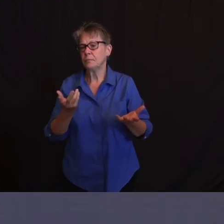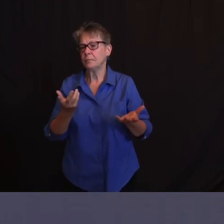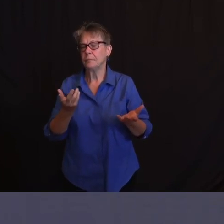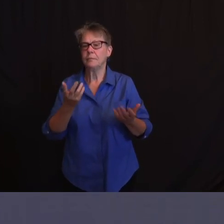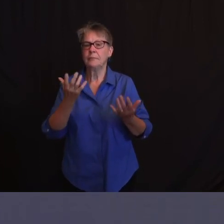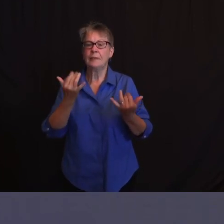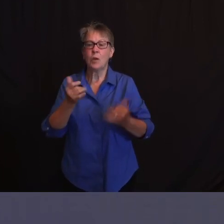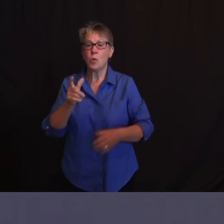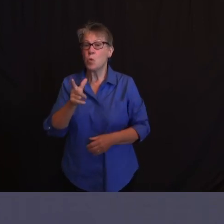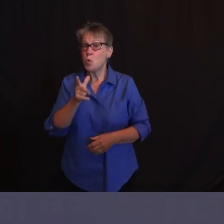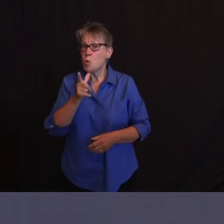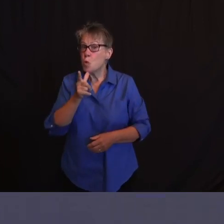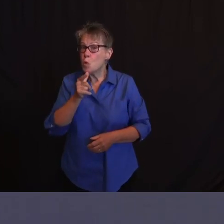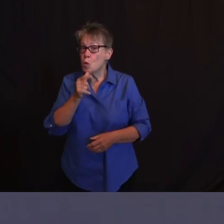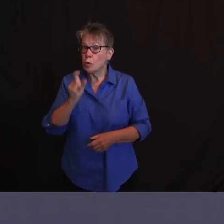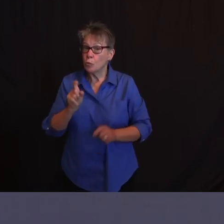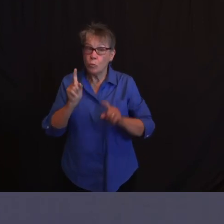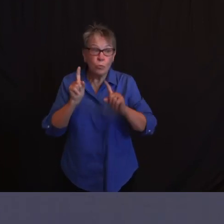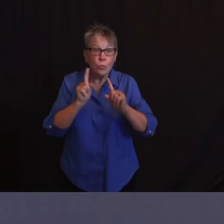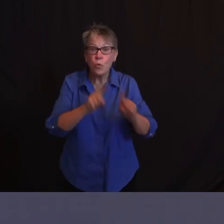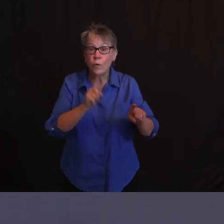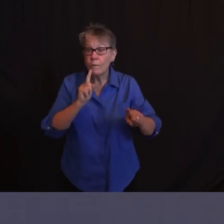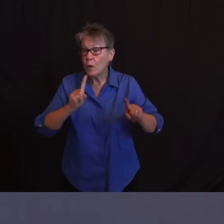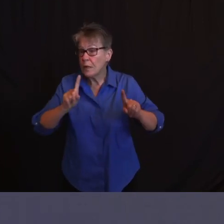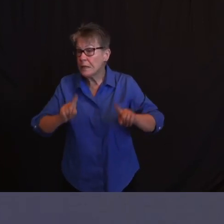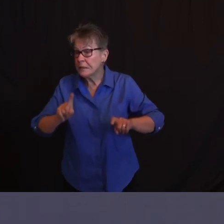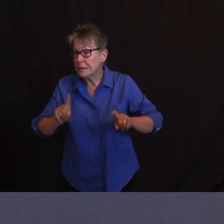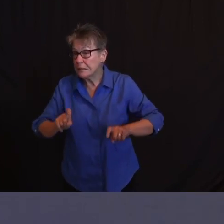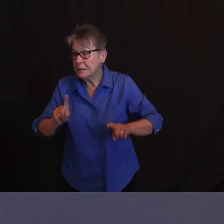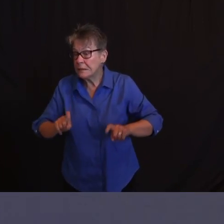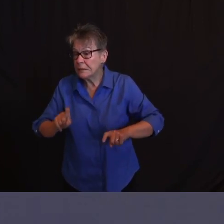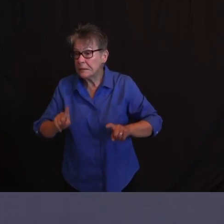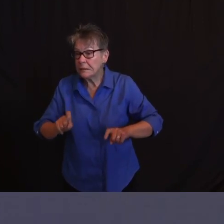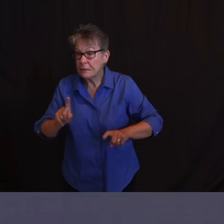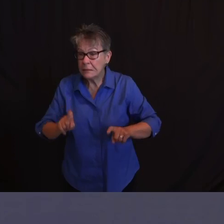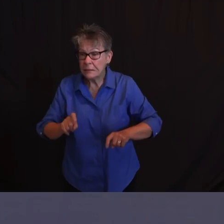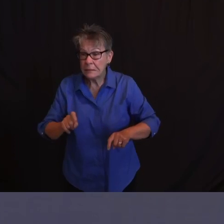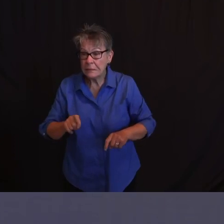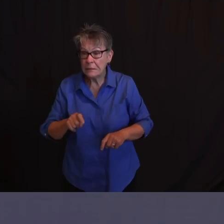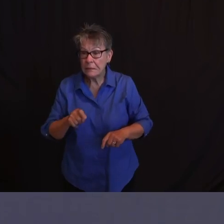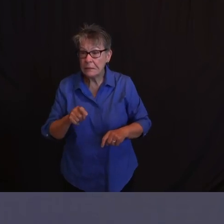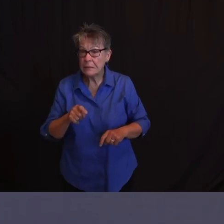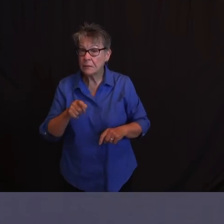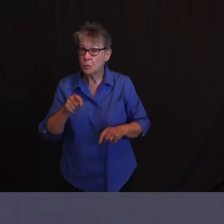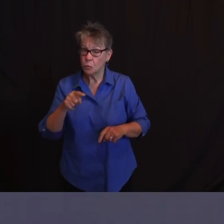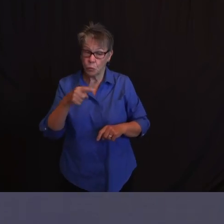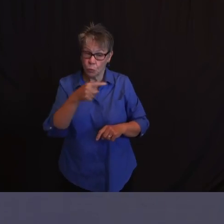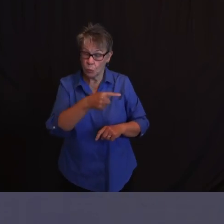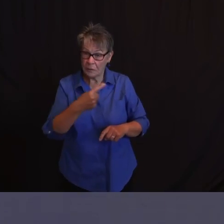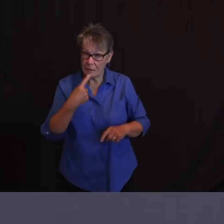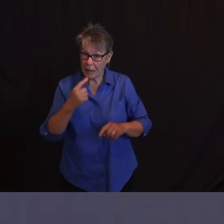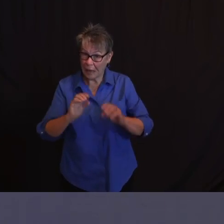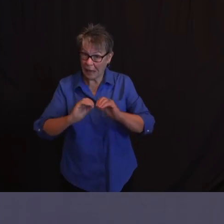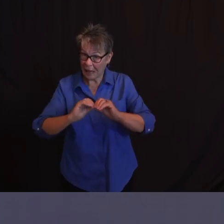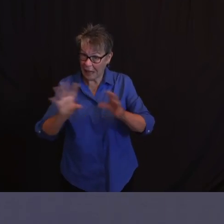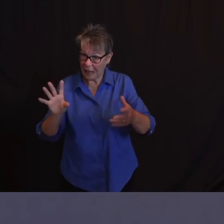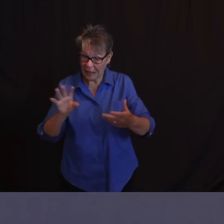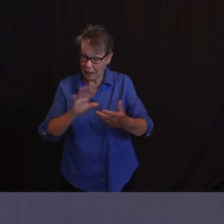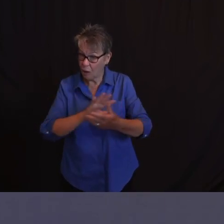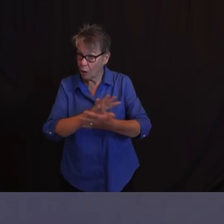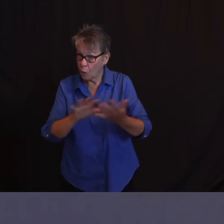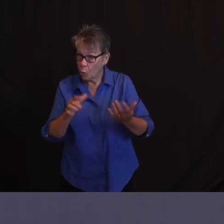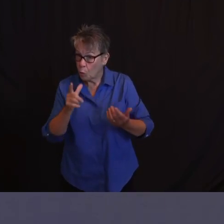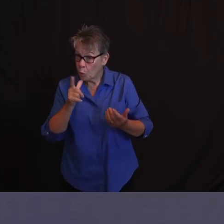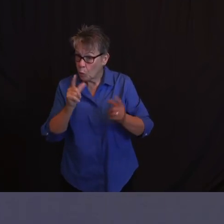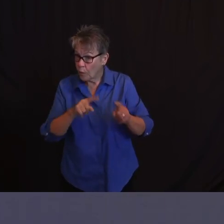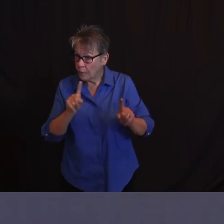gotten tested for a reason. I think I'm hearing you say loud and clear, use your head and frankly stay away from other